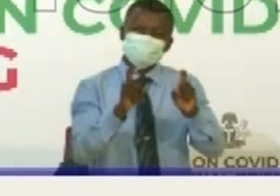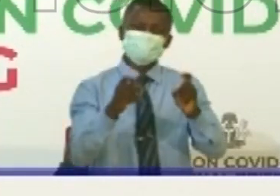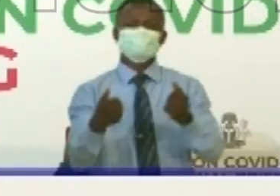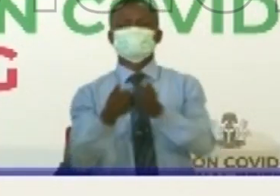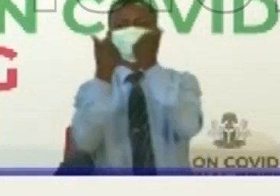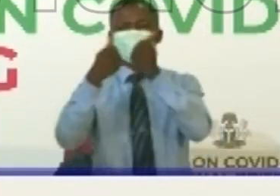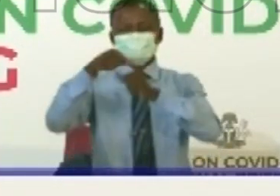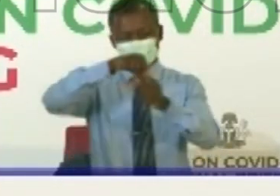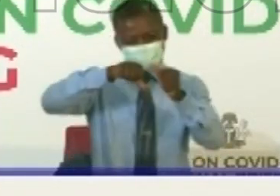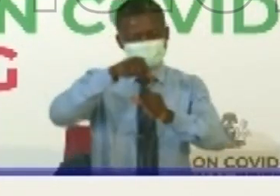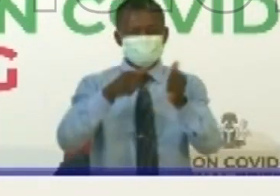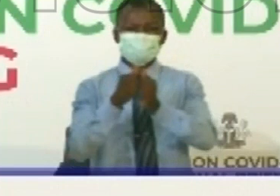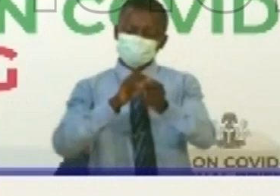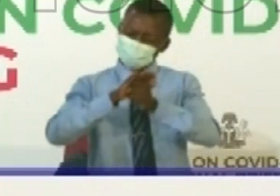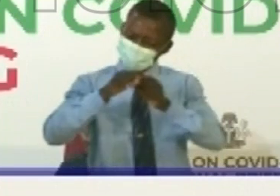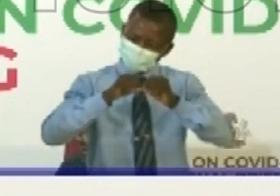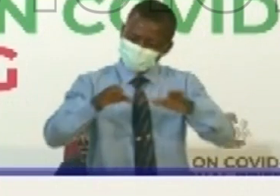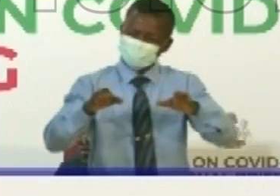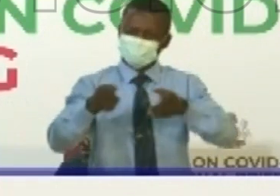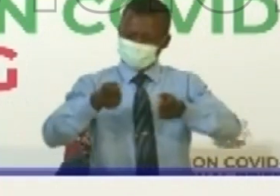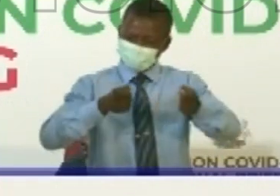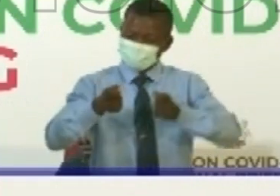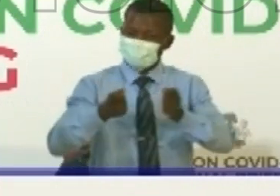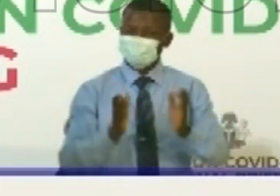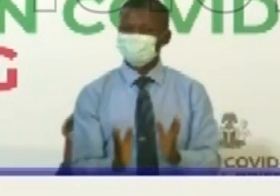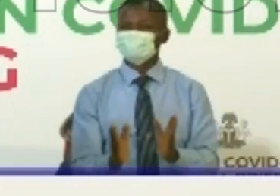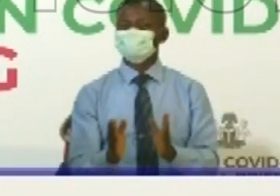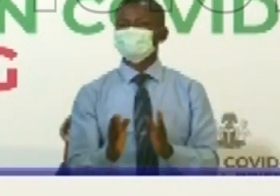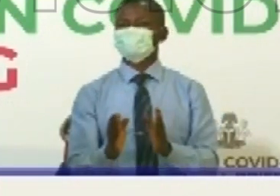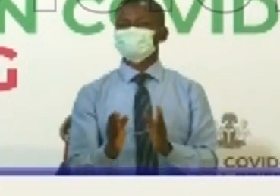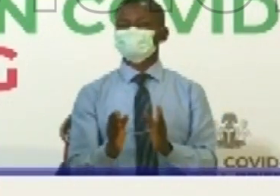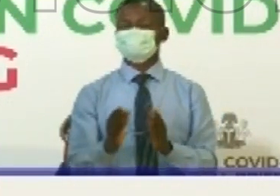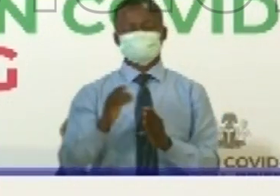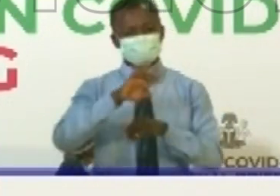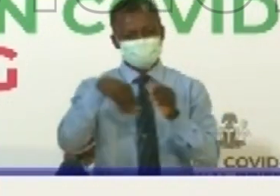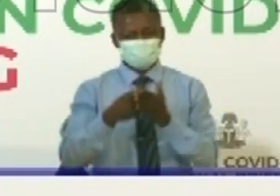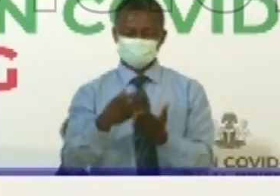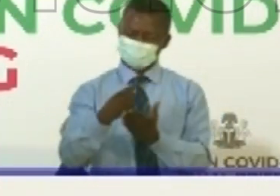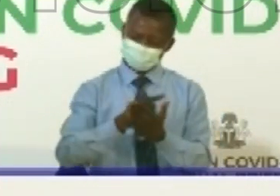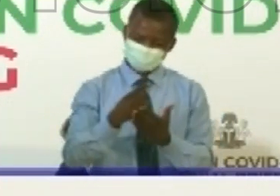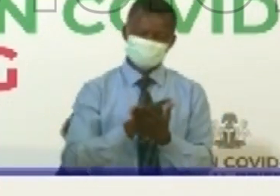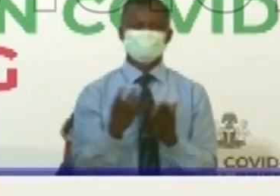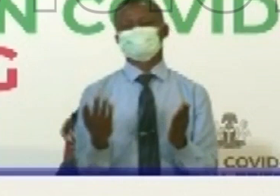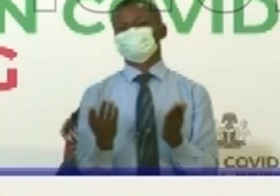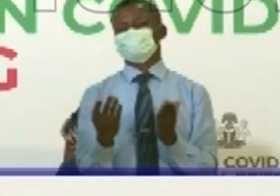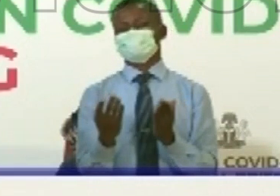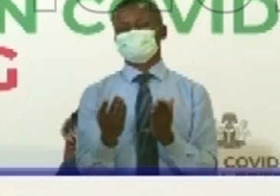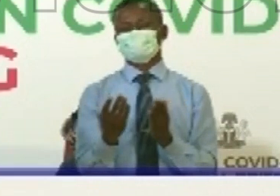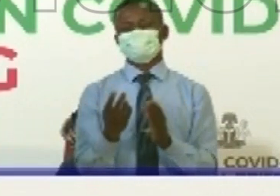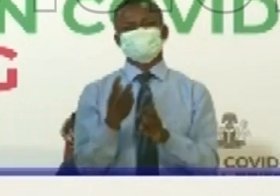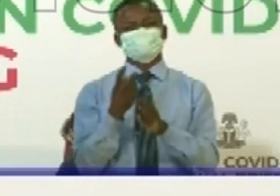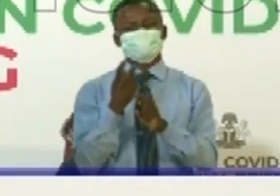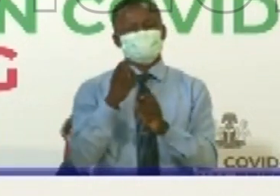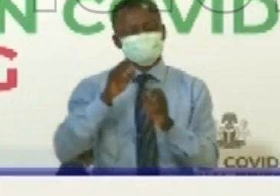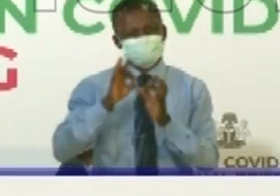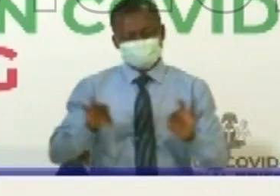challenges associated with COVID-19 case management, were discussed. A critical and important outcome